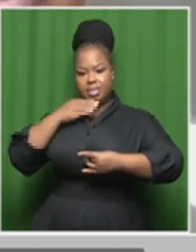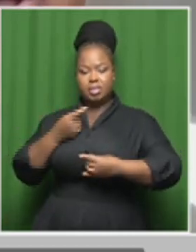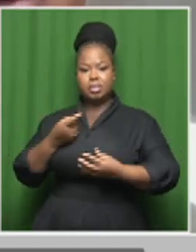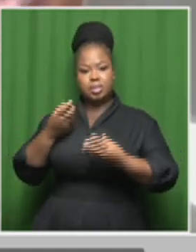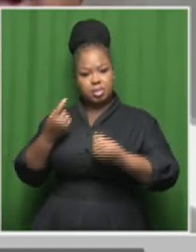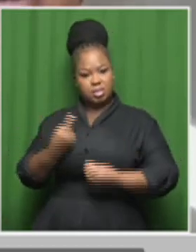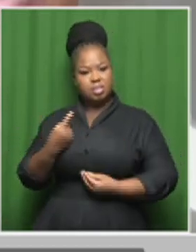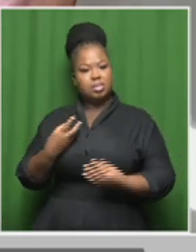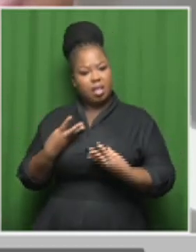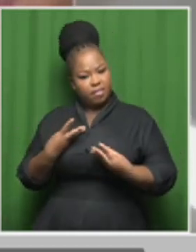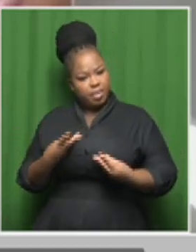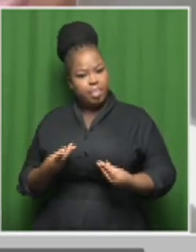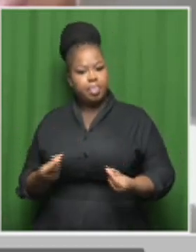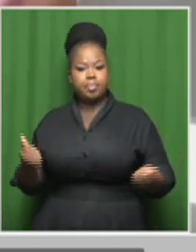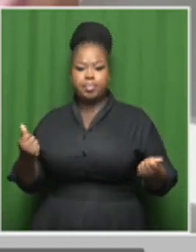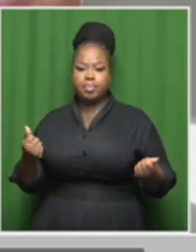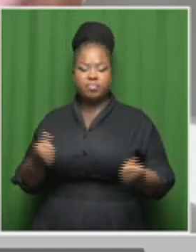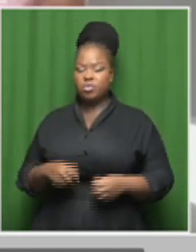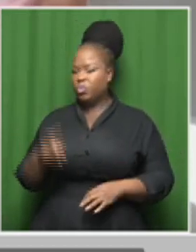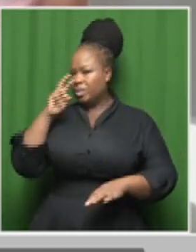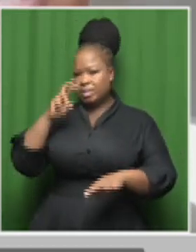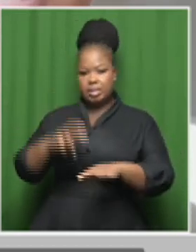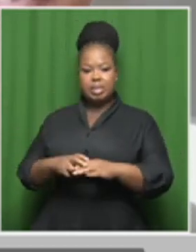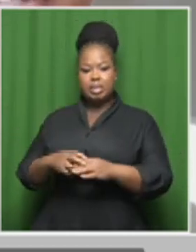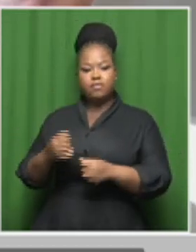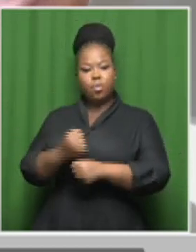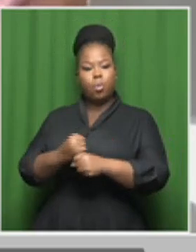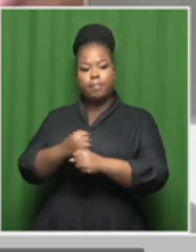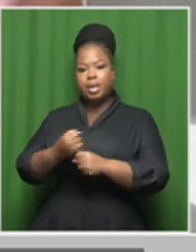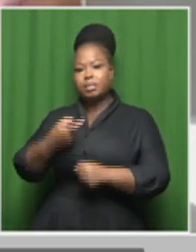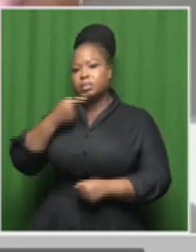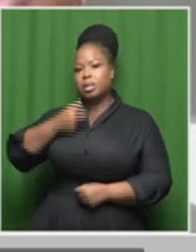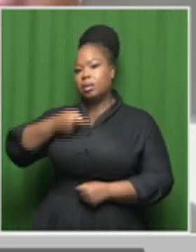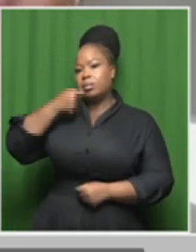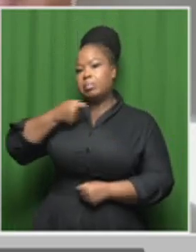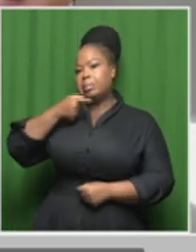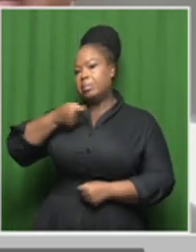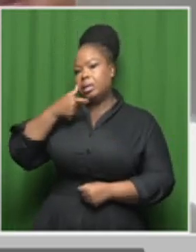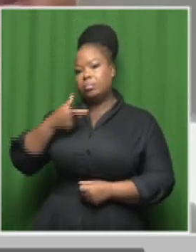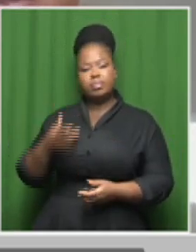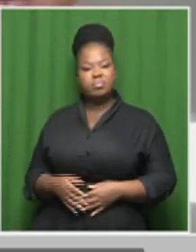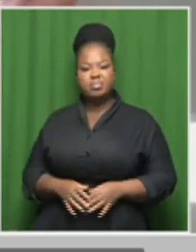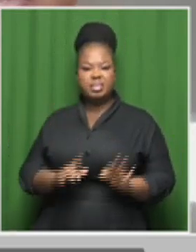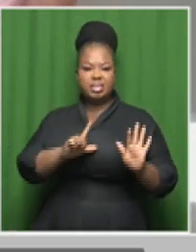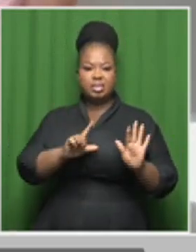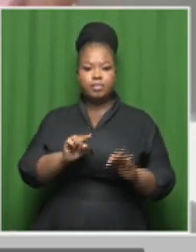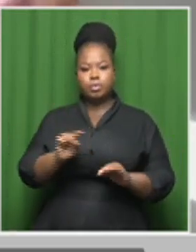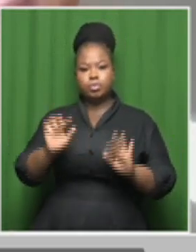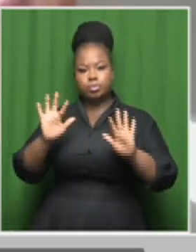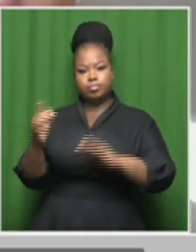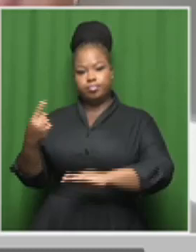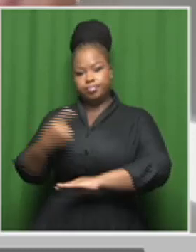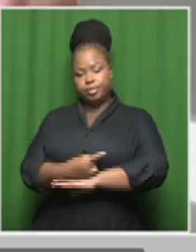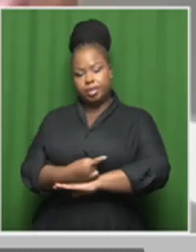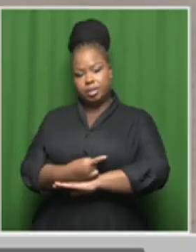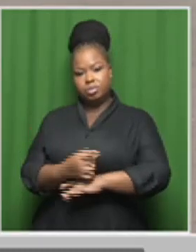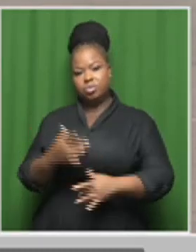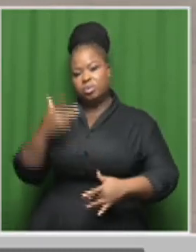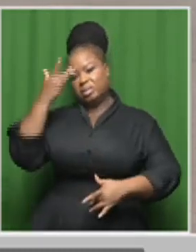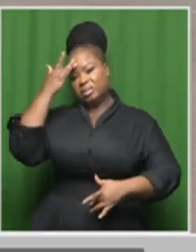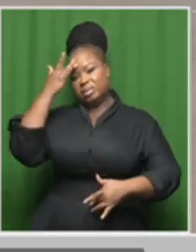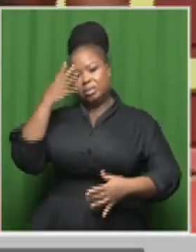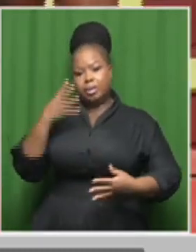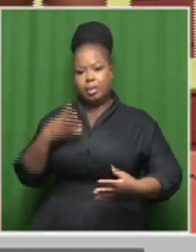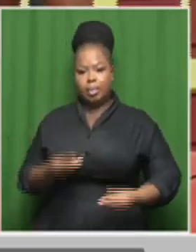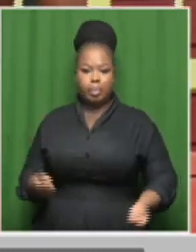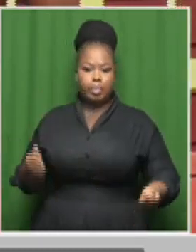itself without any particular medical intervention. Usually within 7 to 10 days, the disease does not